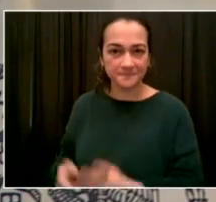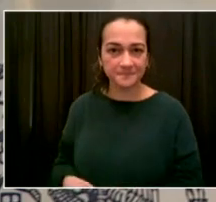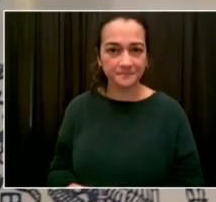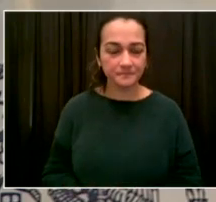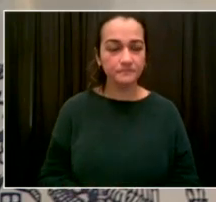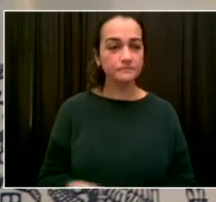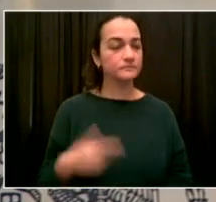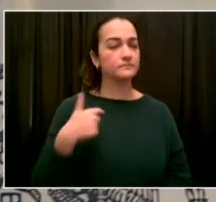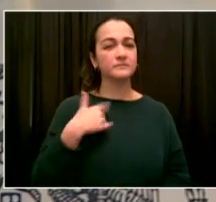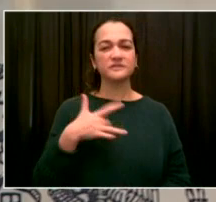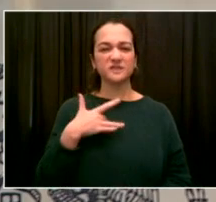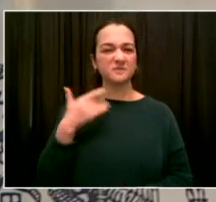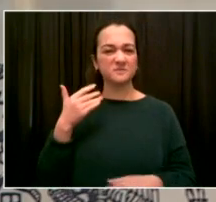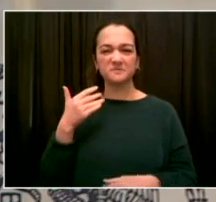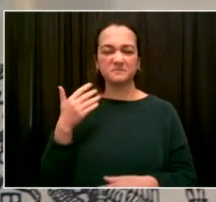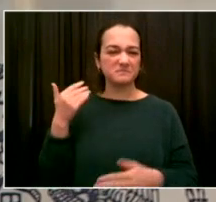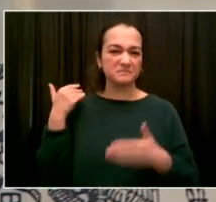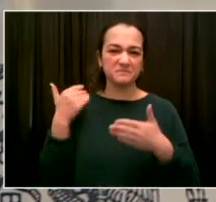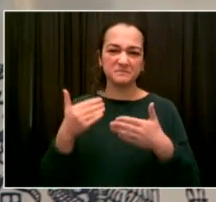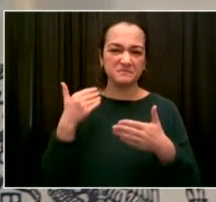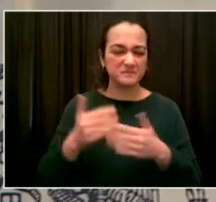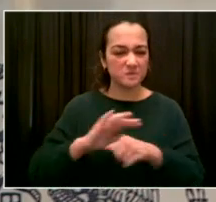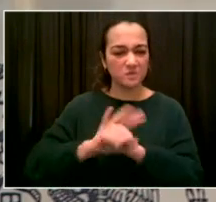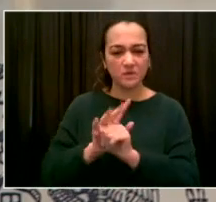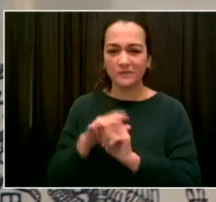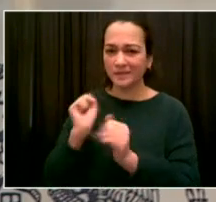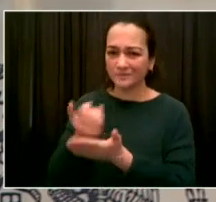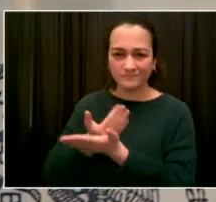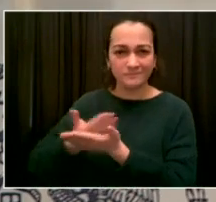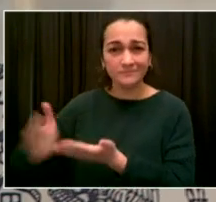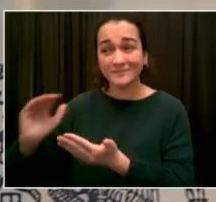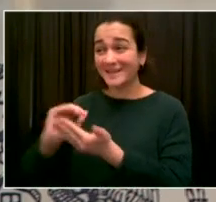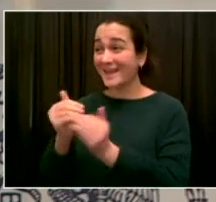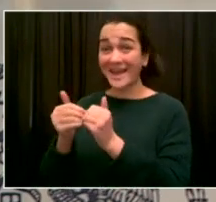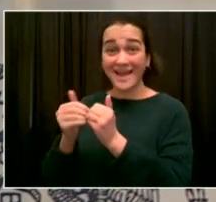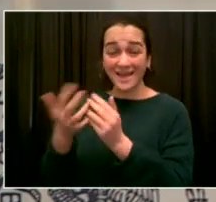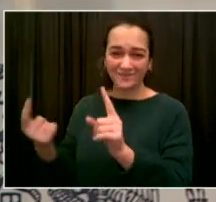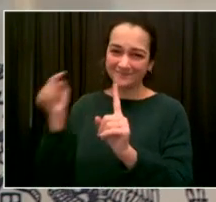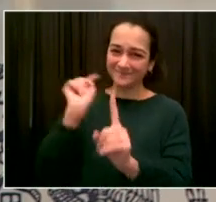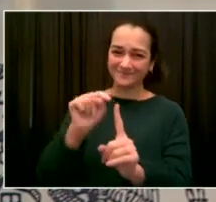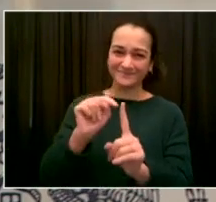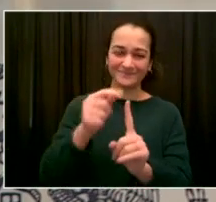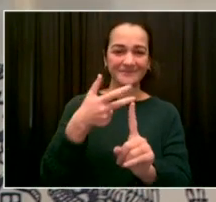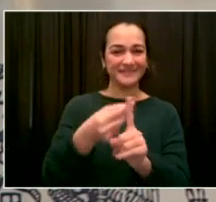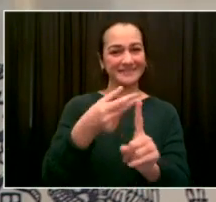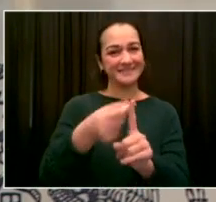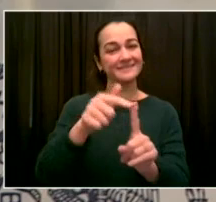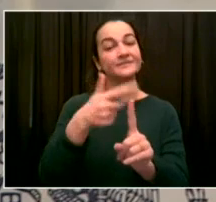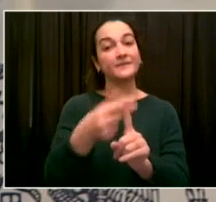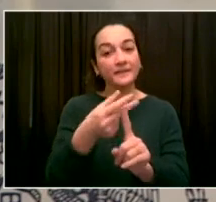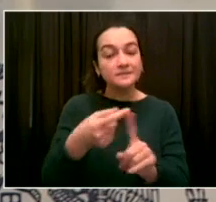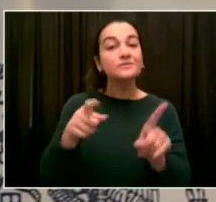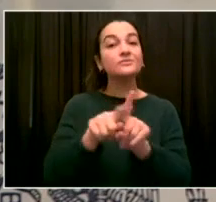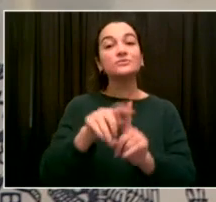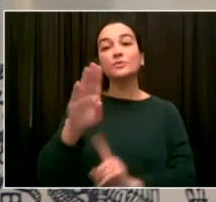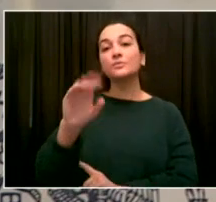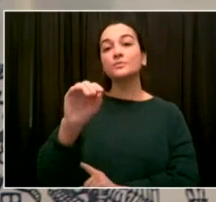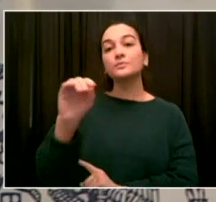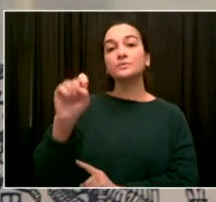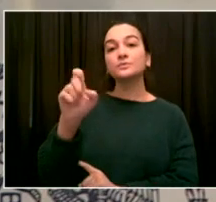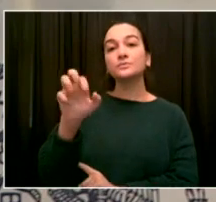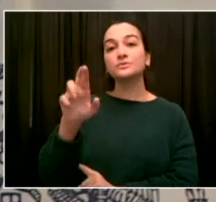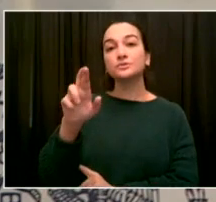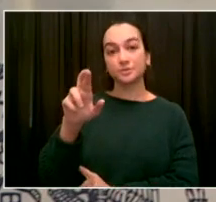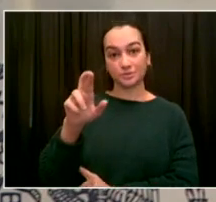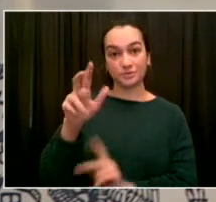coming when the COVID era is behind us, and the big focus will necessarily be climate change. And we saw what happened with